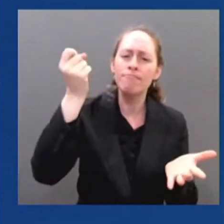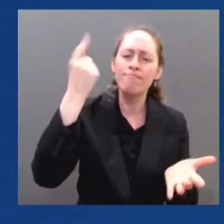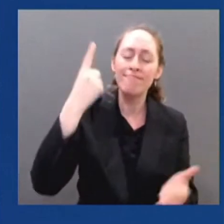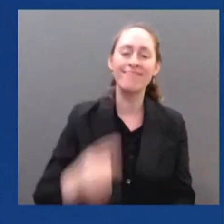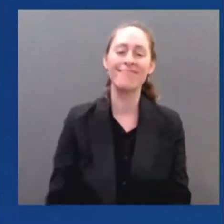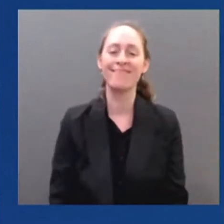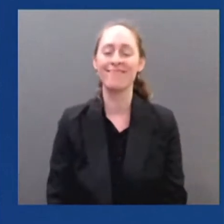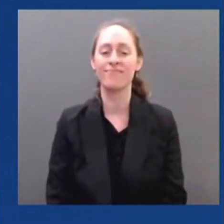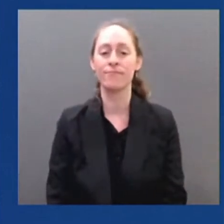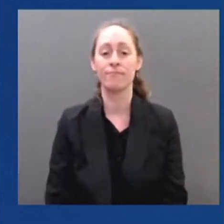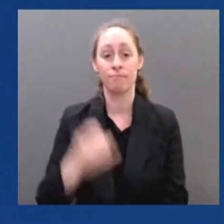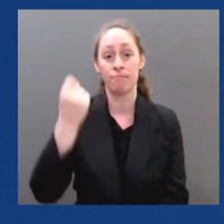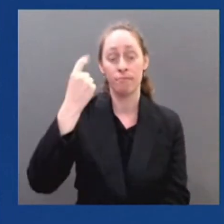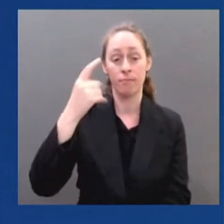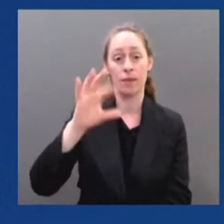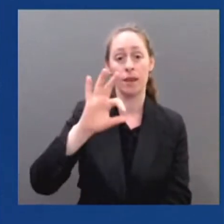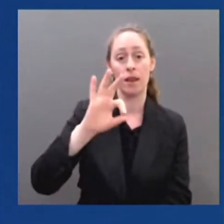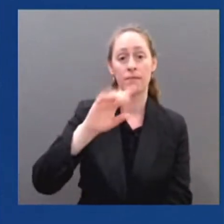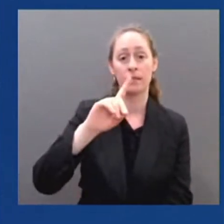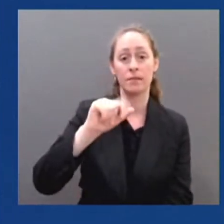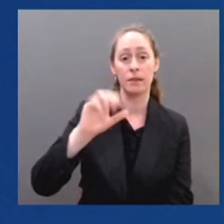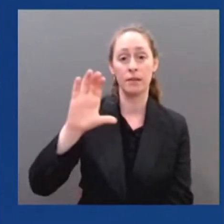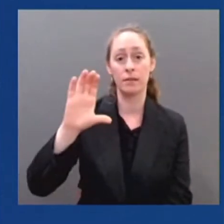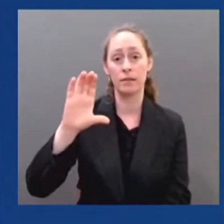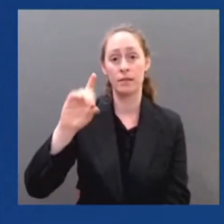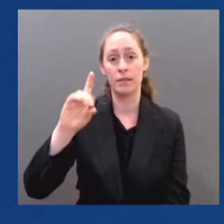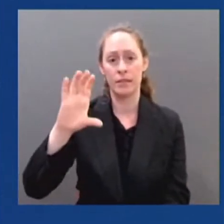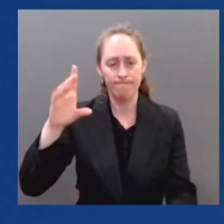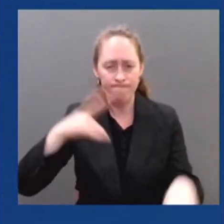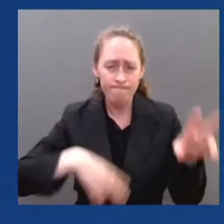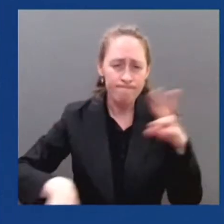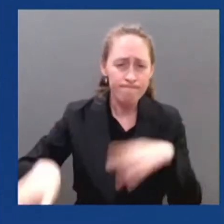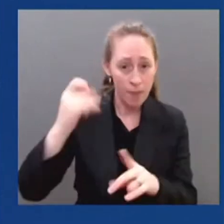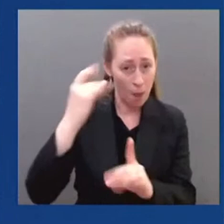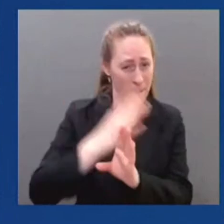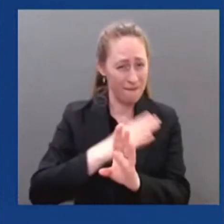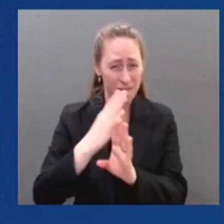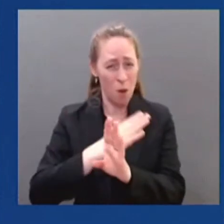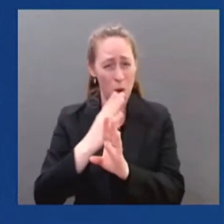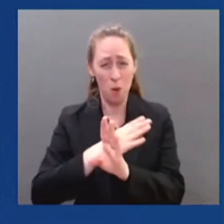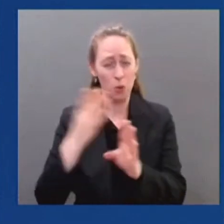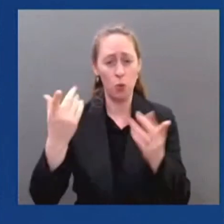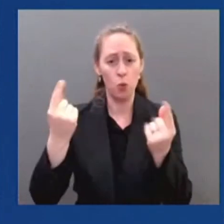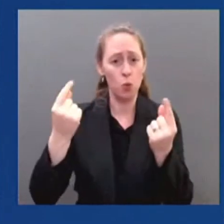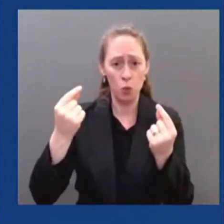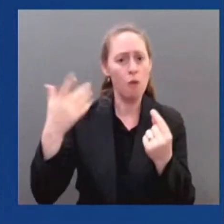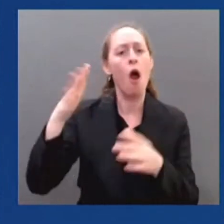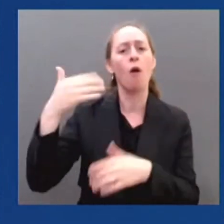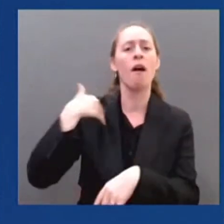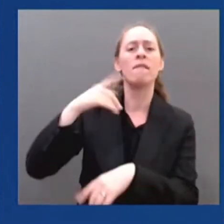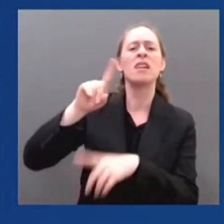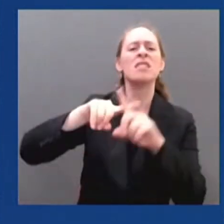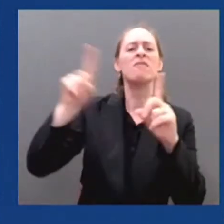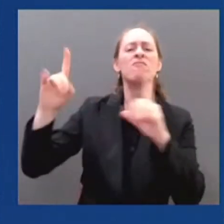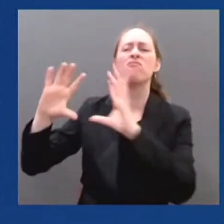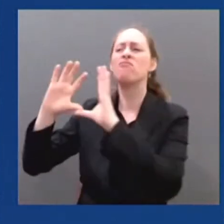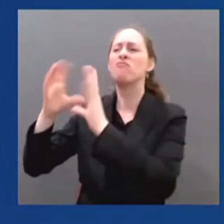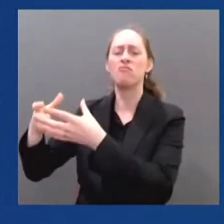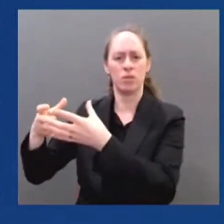the FDA's and CDC's independent advisory committees, as you heard, were consulted and